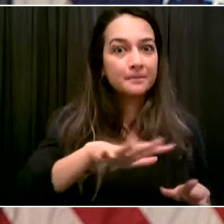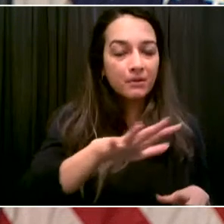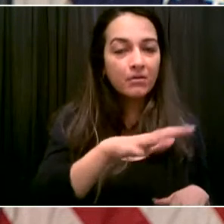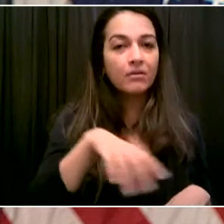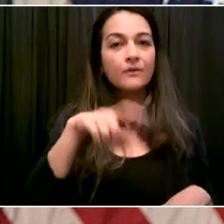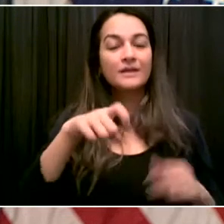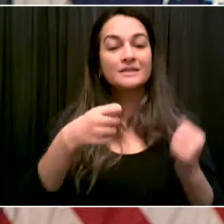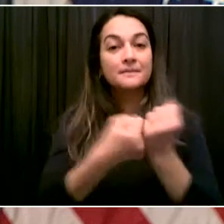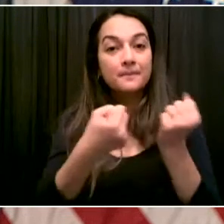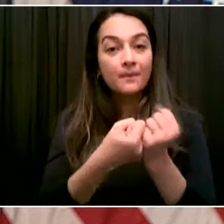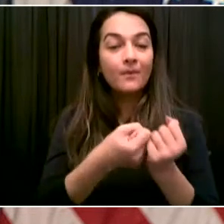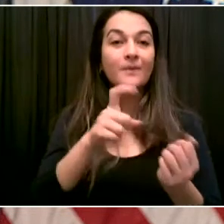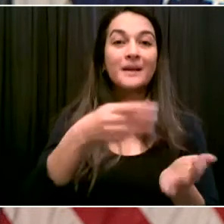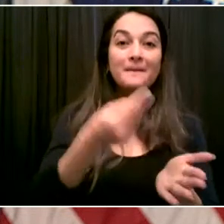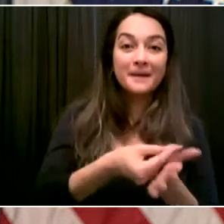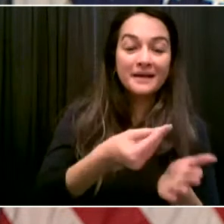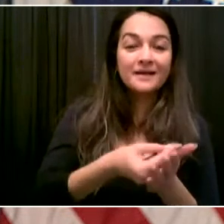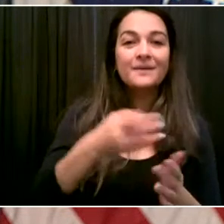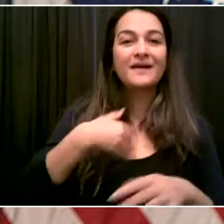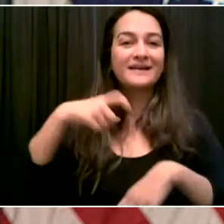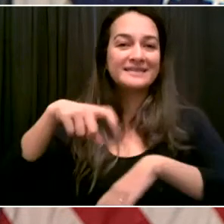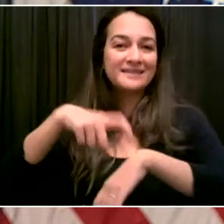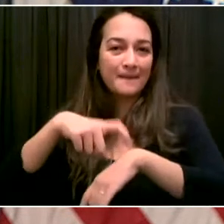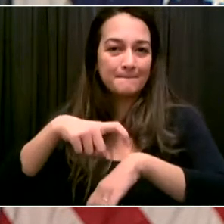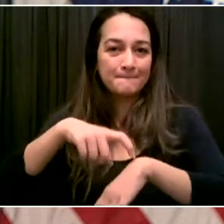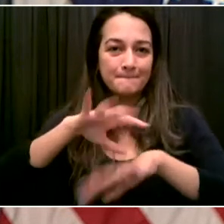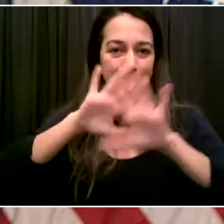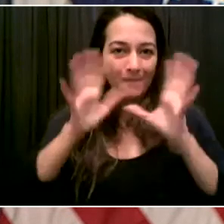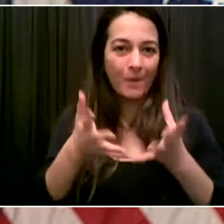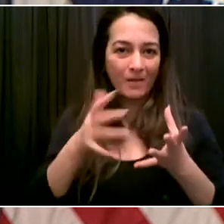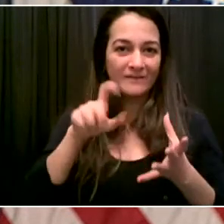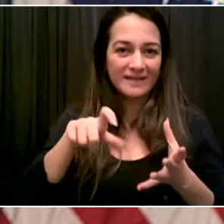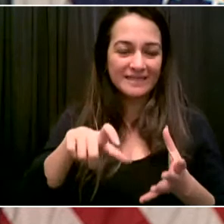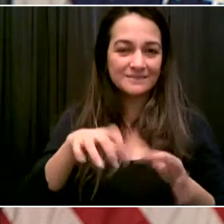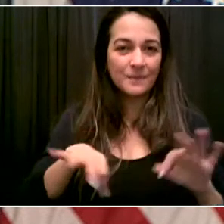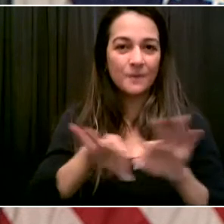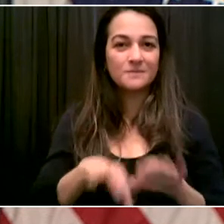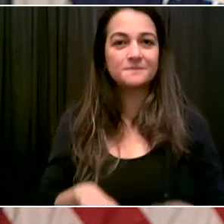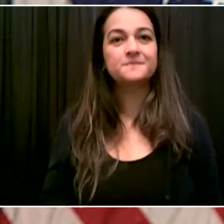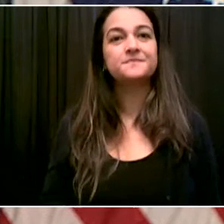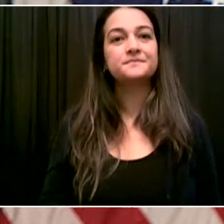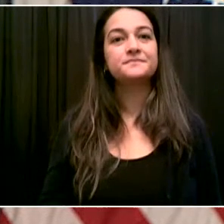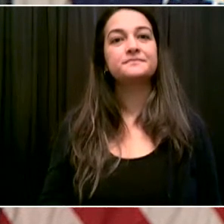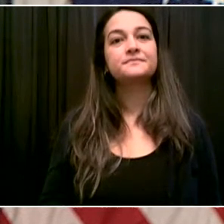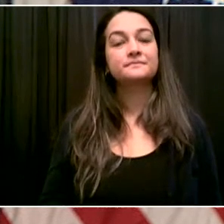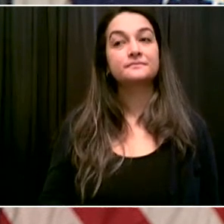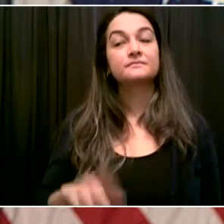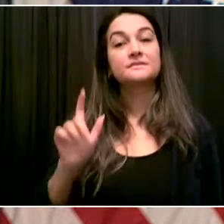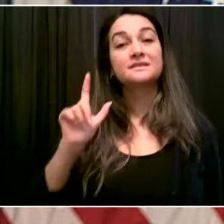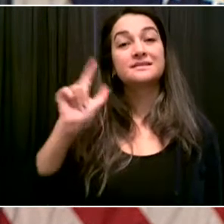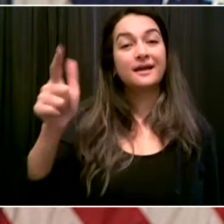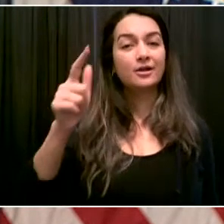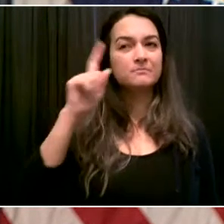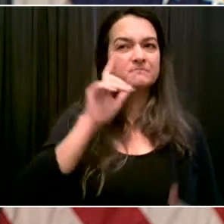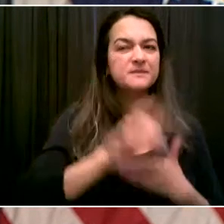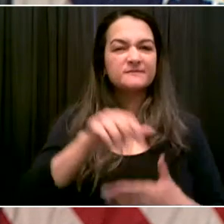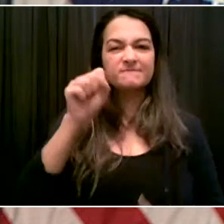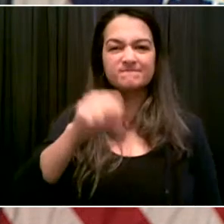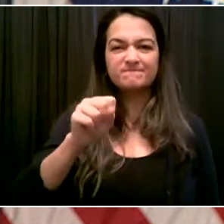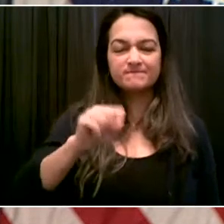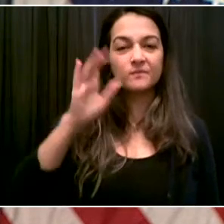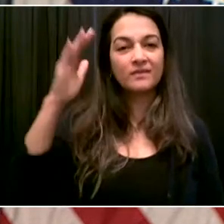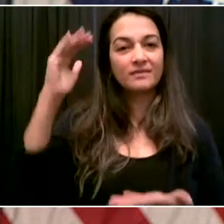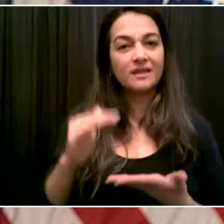going forward. So that's the answer to the question. The only thing I would add is, having spent 20 years working on building Brooklyn Bridge